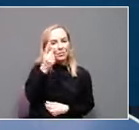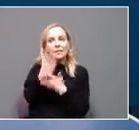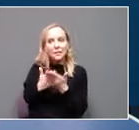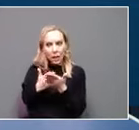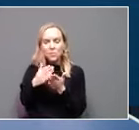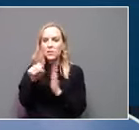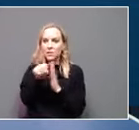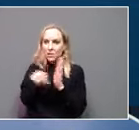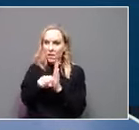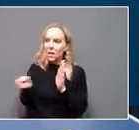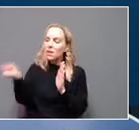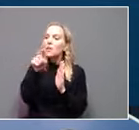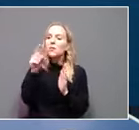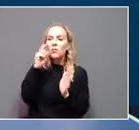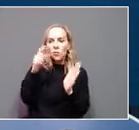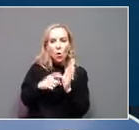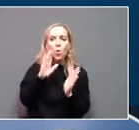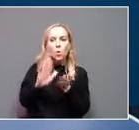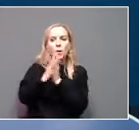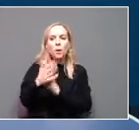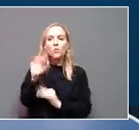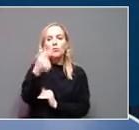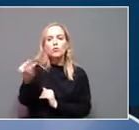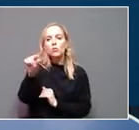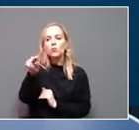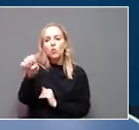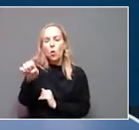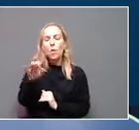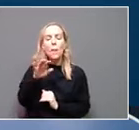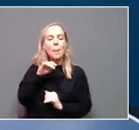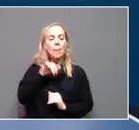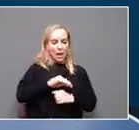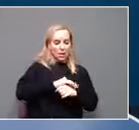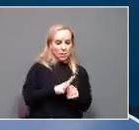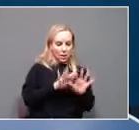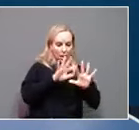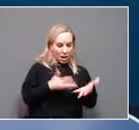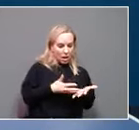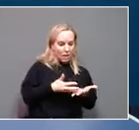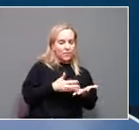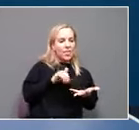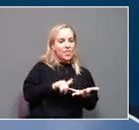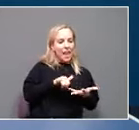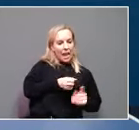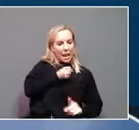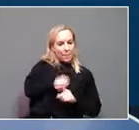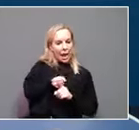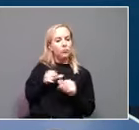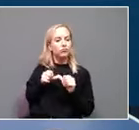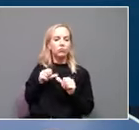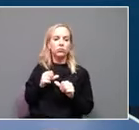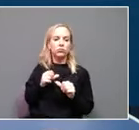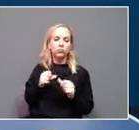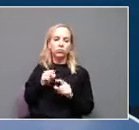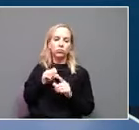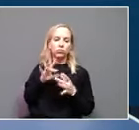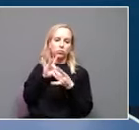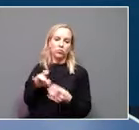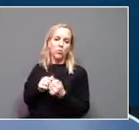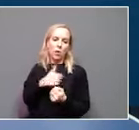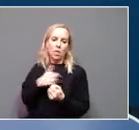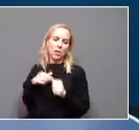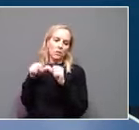or two, we know the lasting impacts of the pandemic are still with us. While our economy